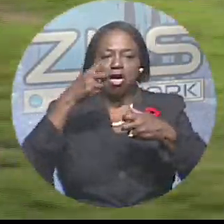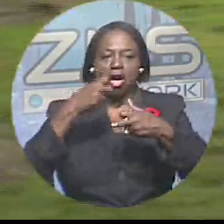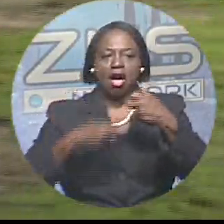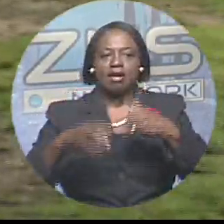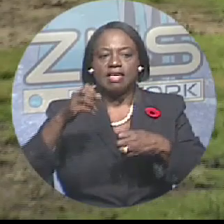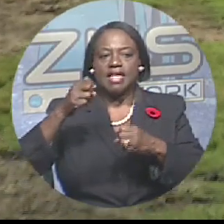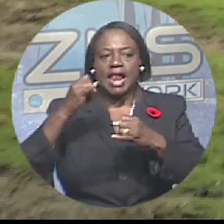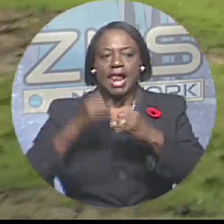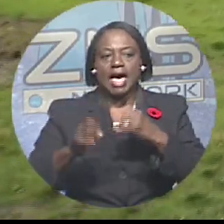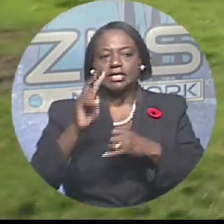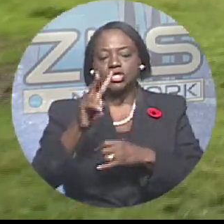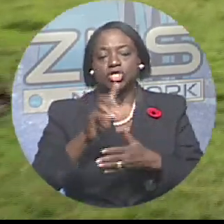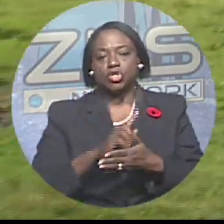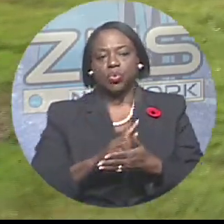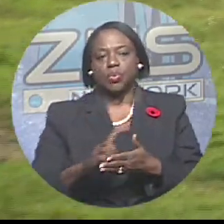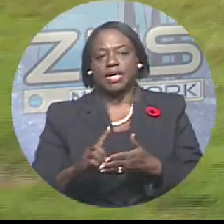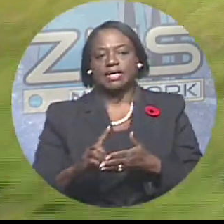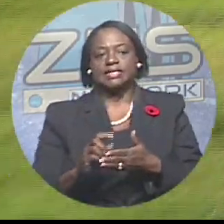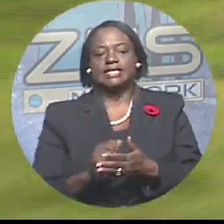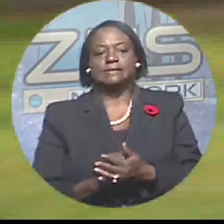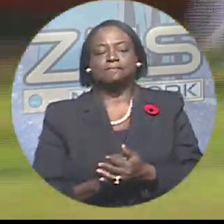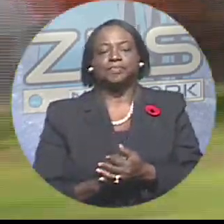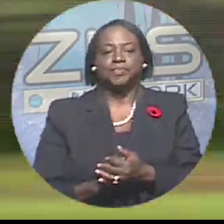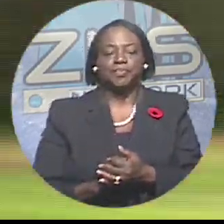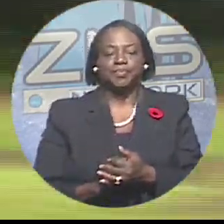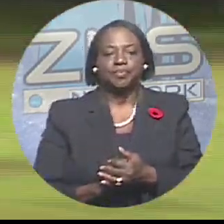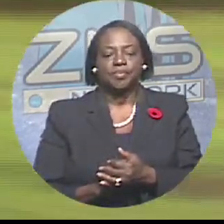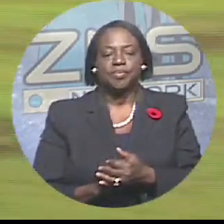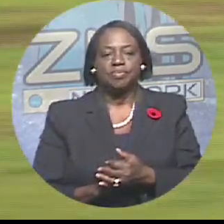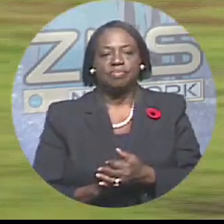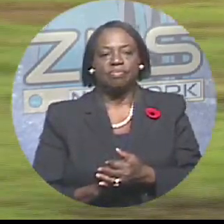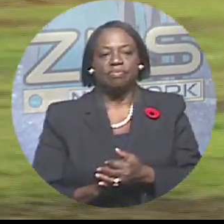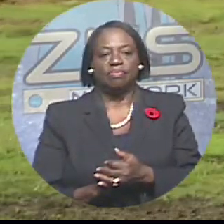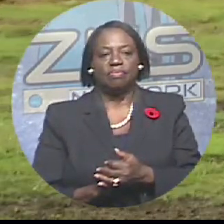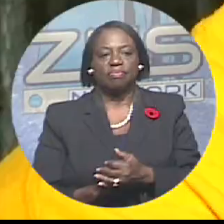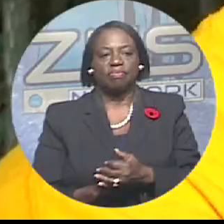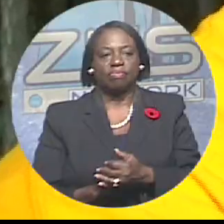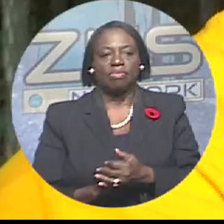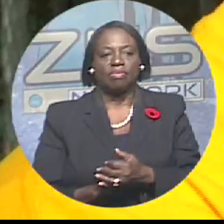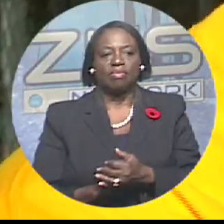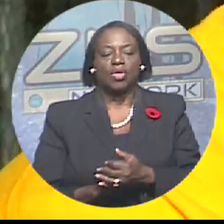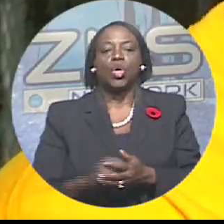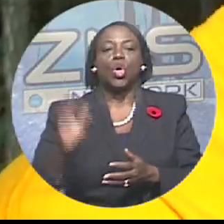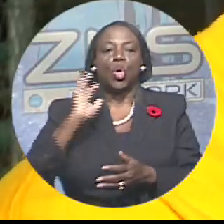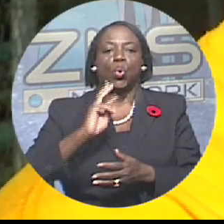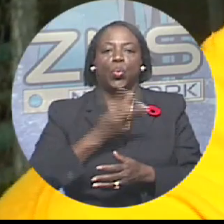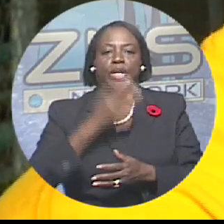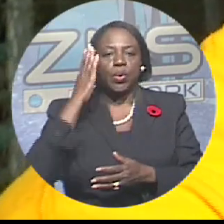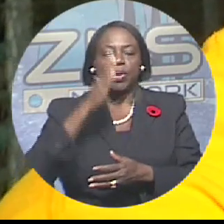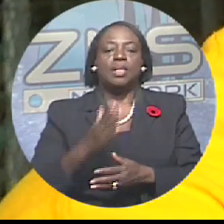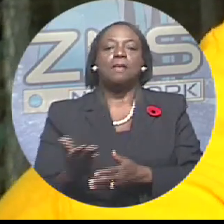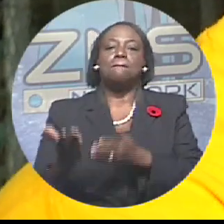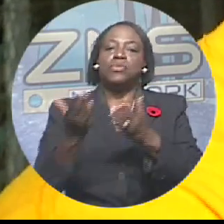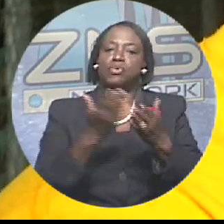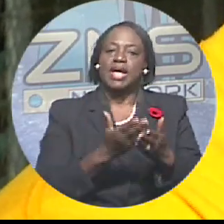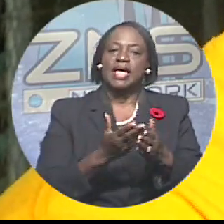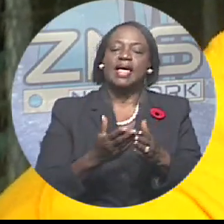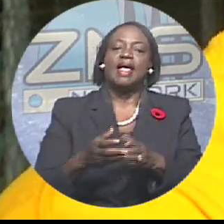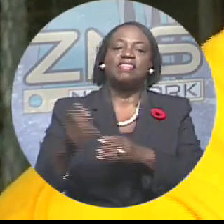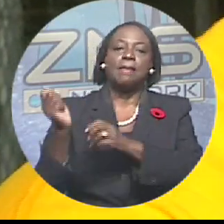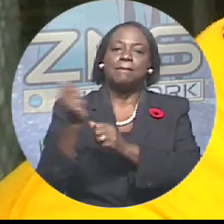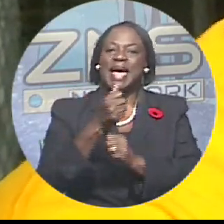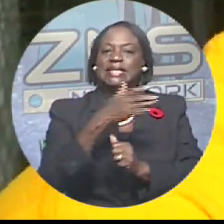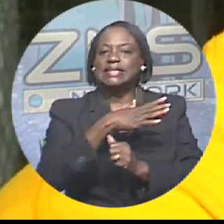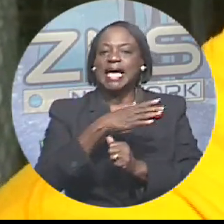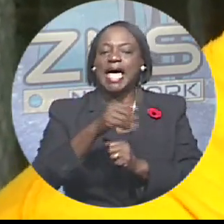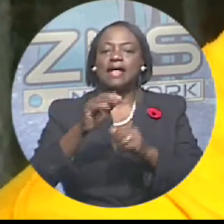now heading into the championship? Do you want a faster start than you had tonight? Yes, we got to bring the bat on the ball next time. So we're going to work on